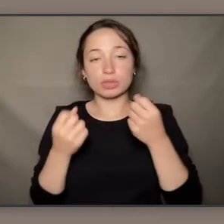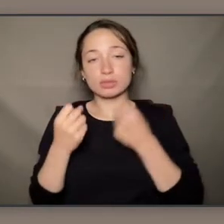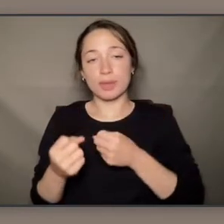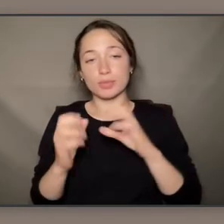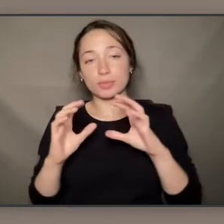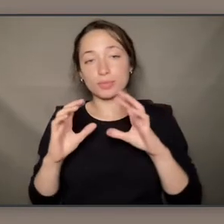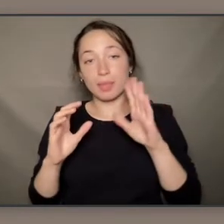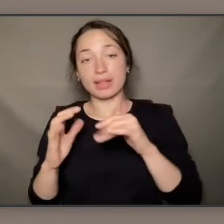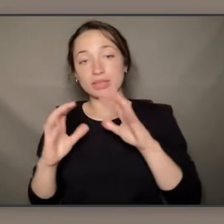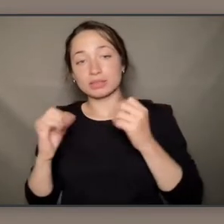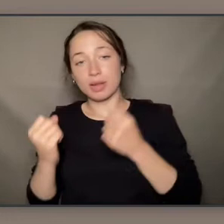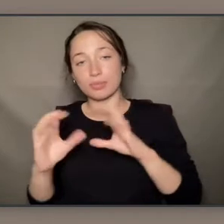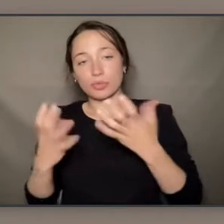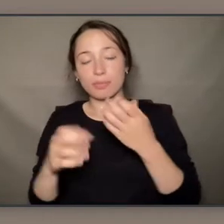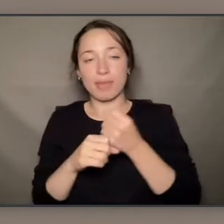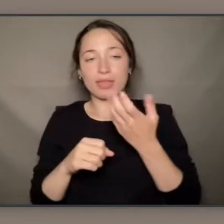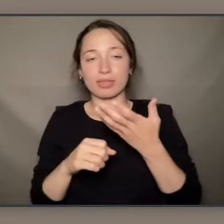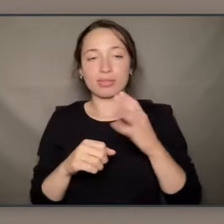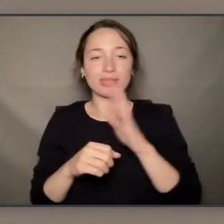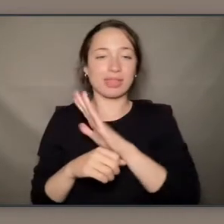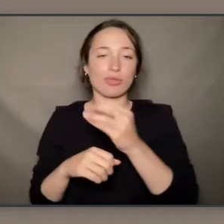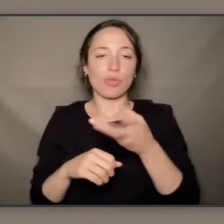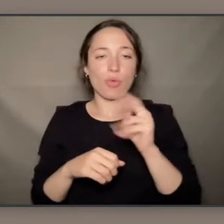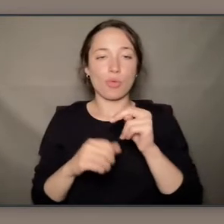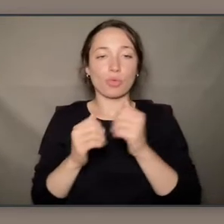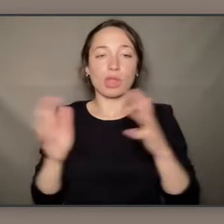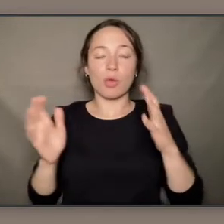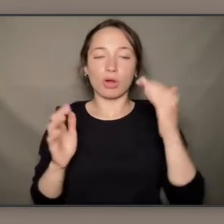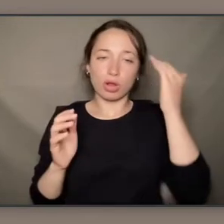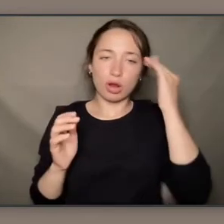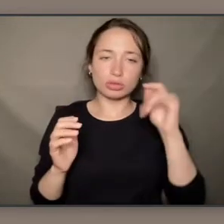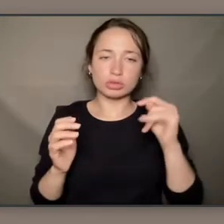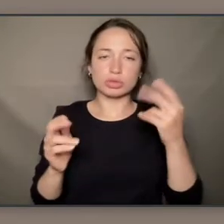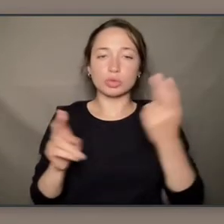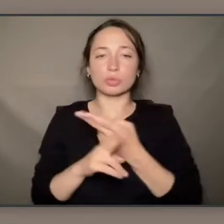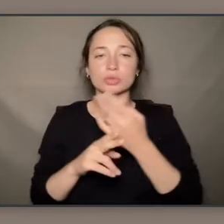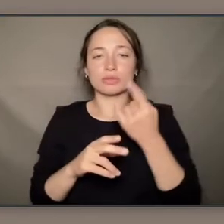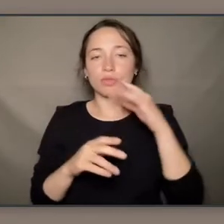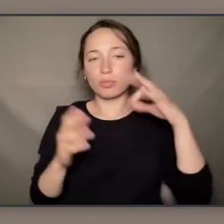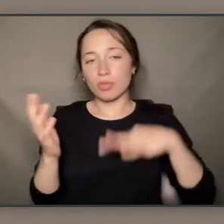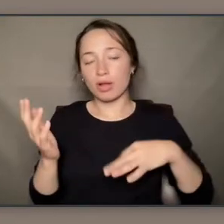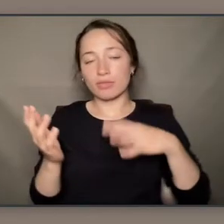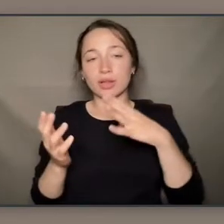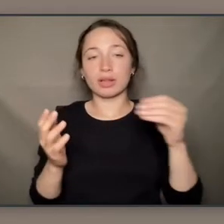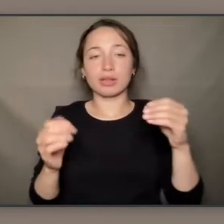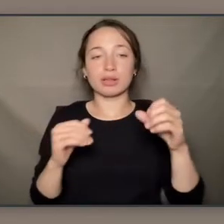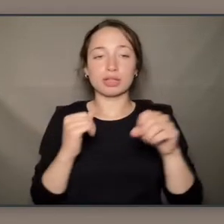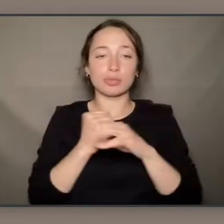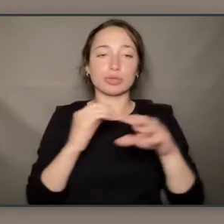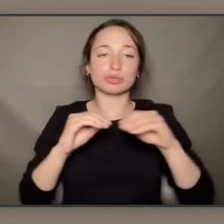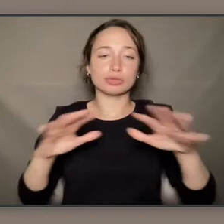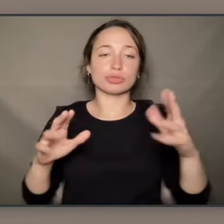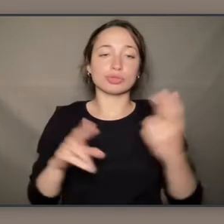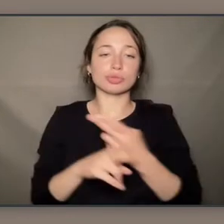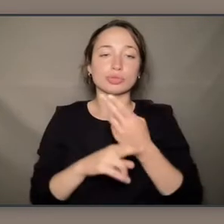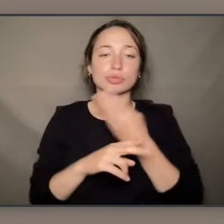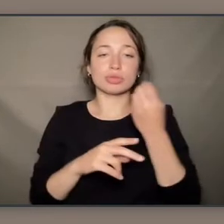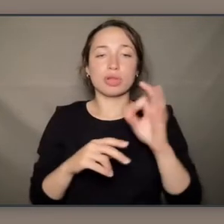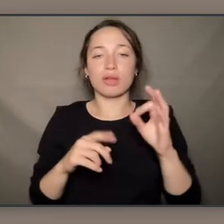group and making it their own, and without acknowledging it, using it for profit,